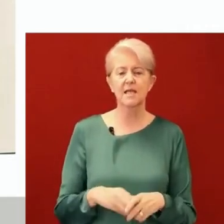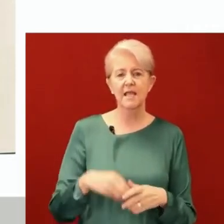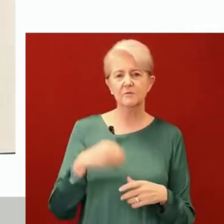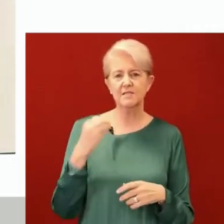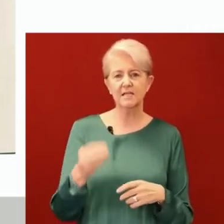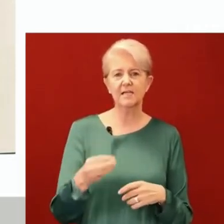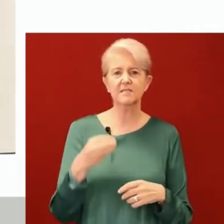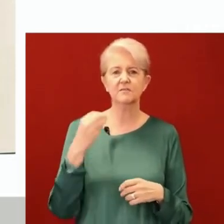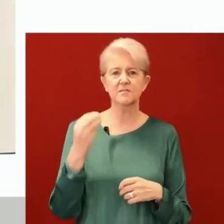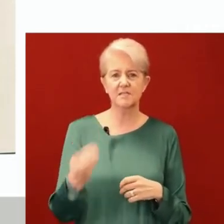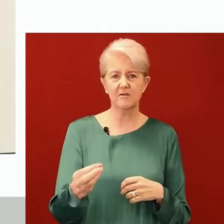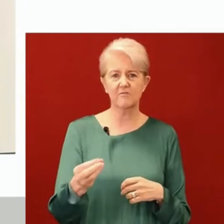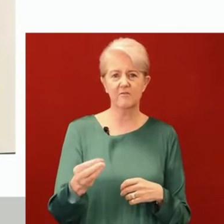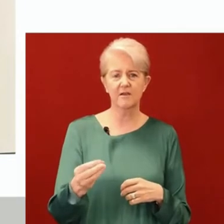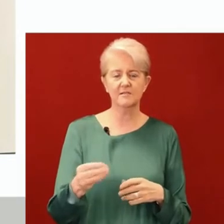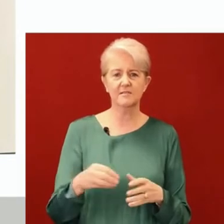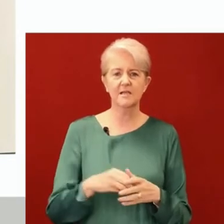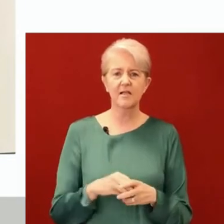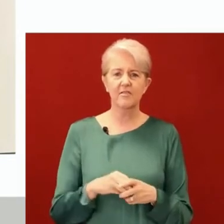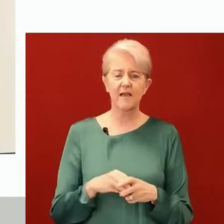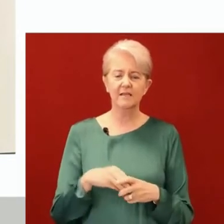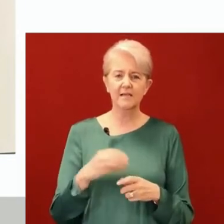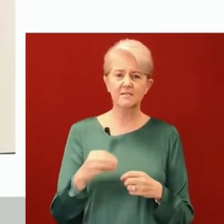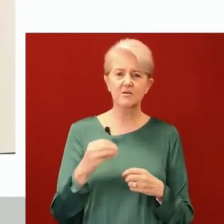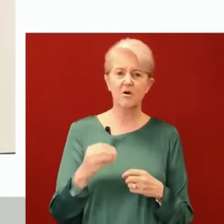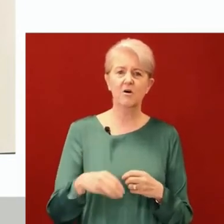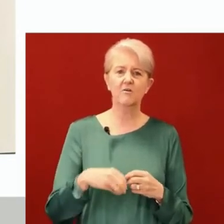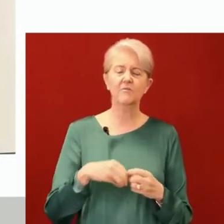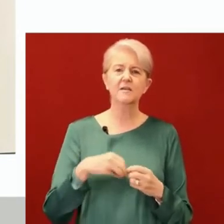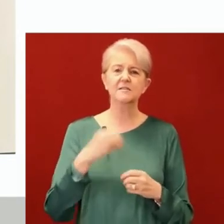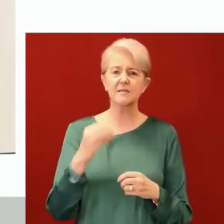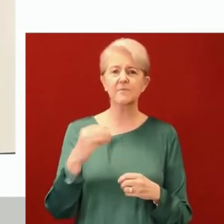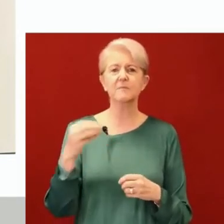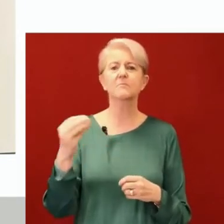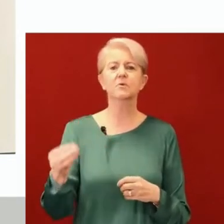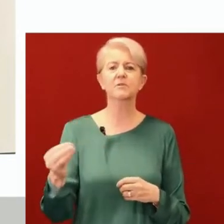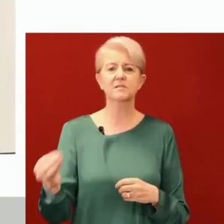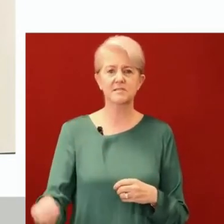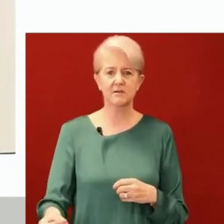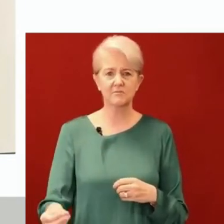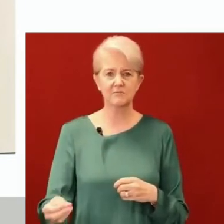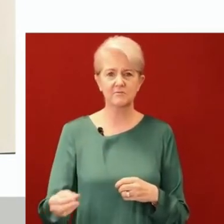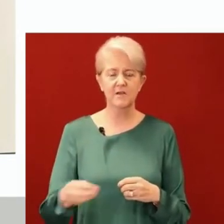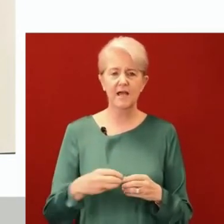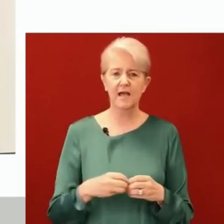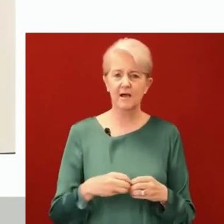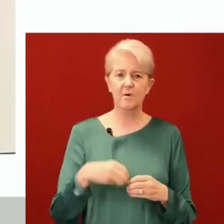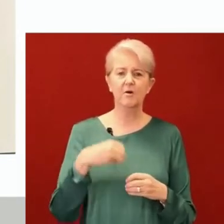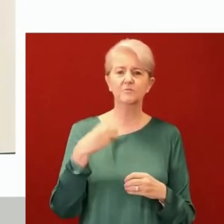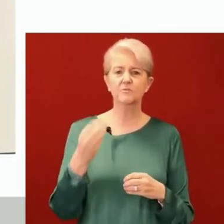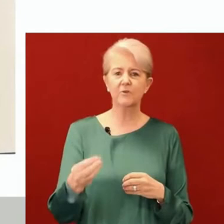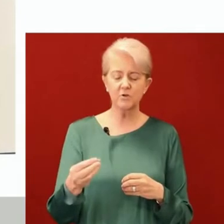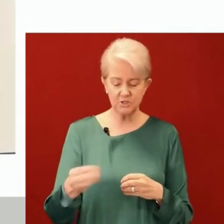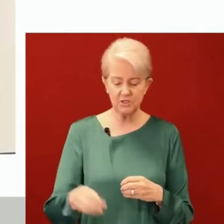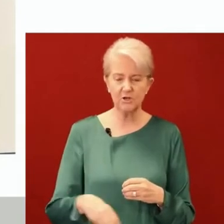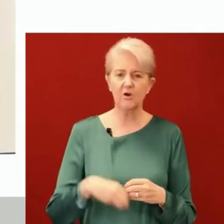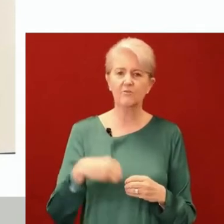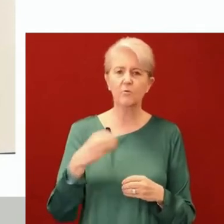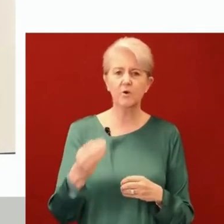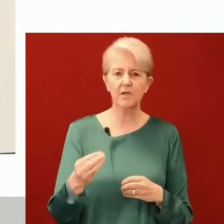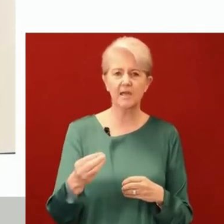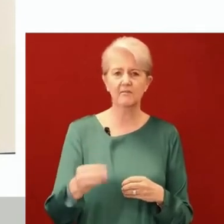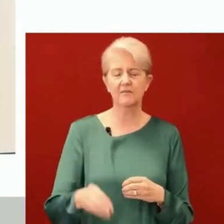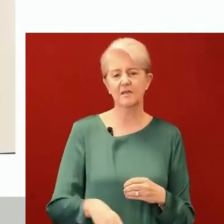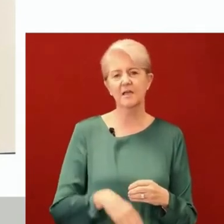important. It was that lesson of sacrifice, that lesson of something more than self, of devotion,